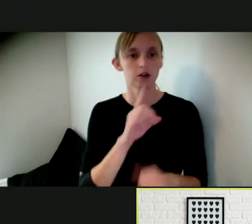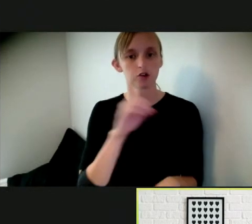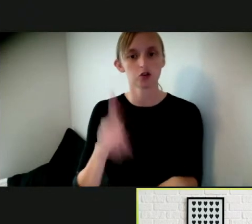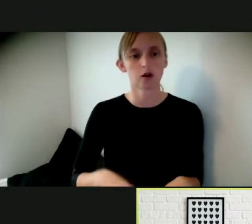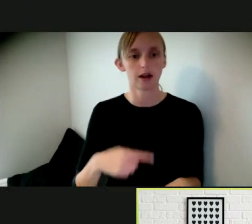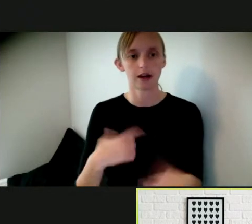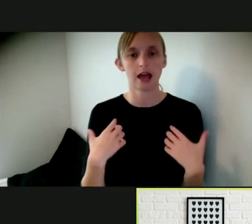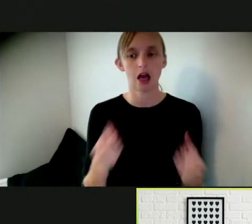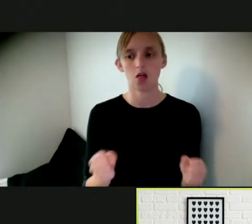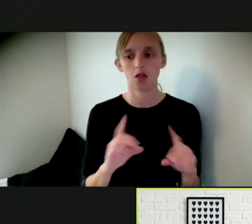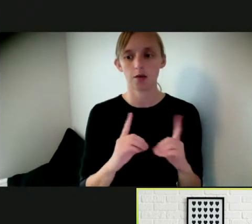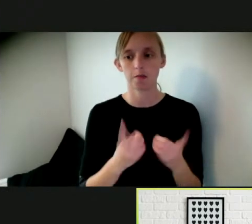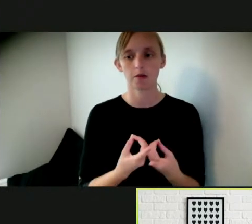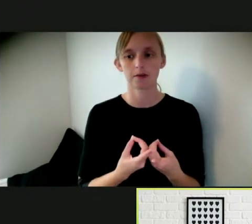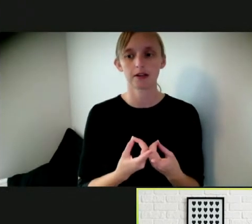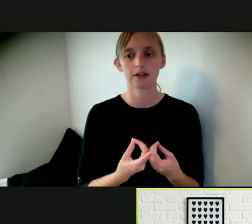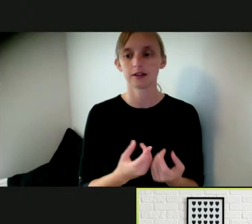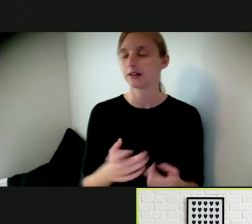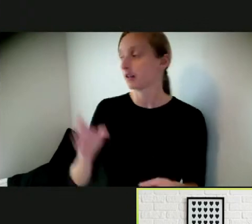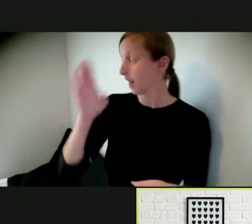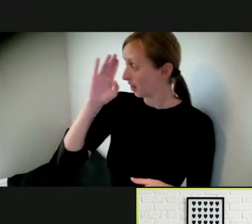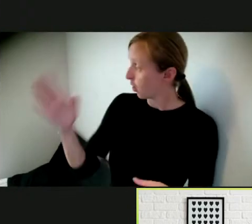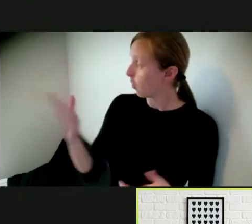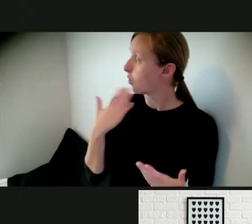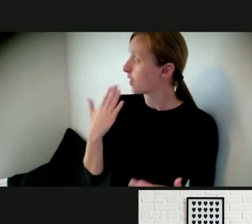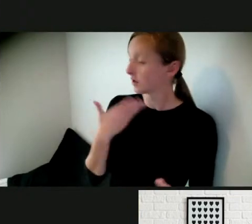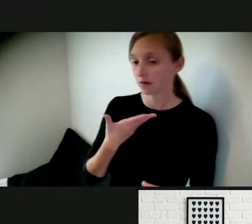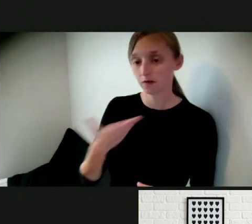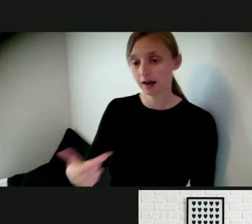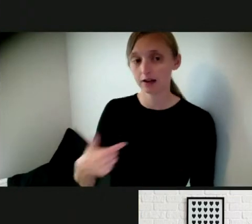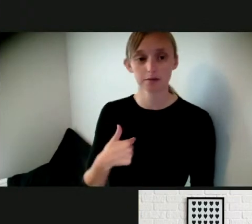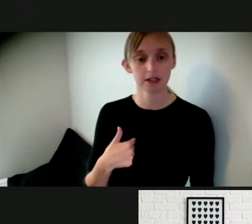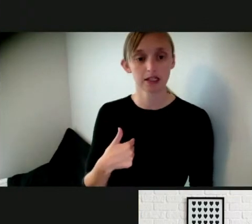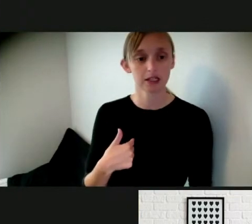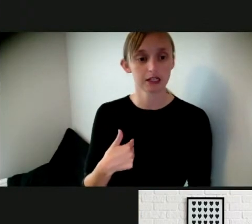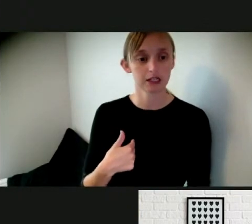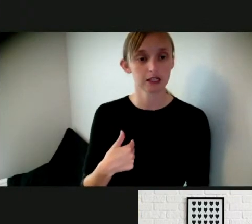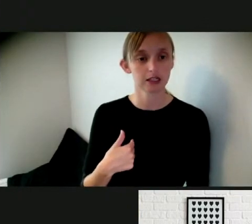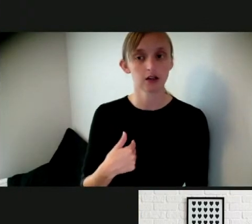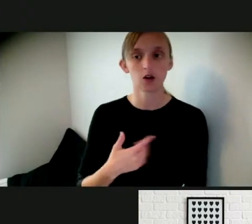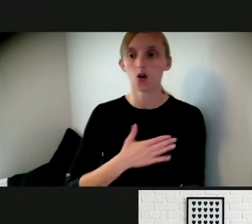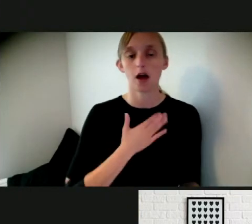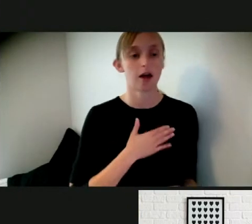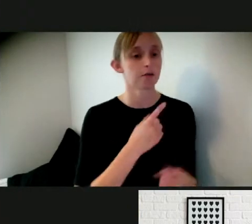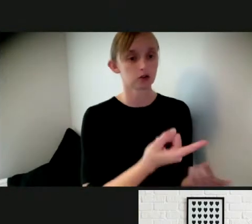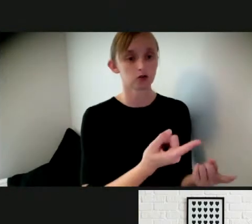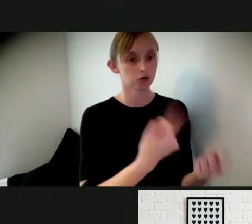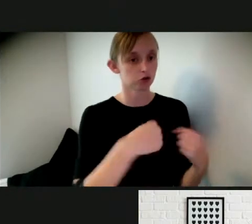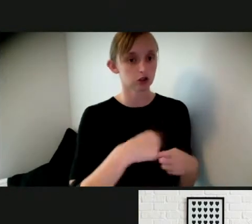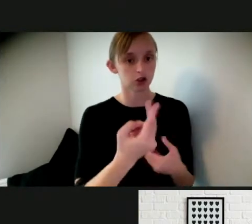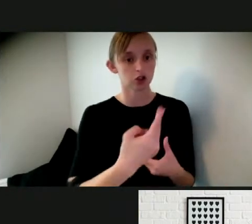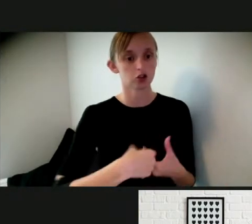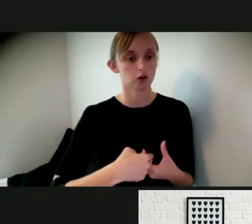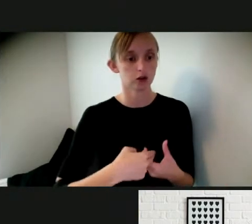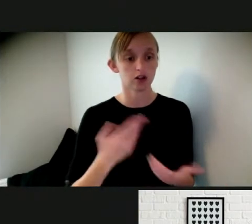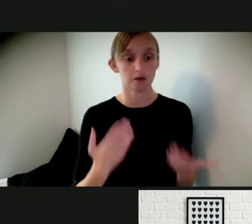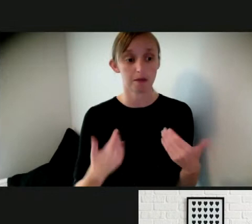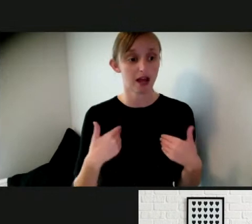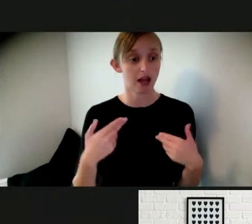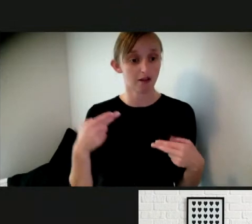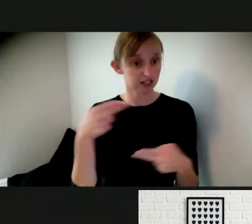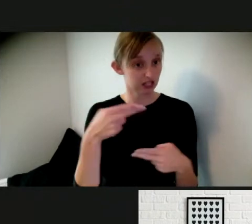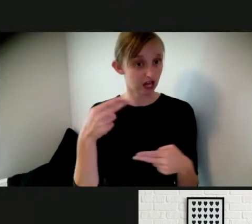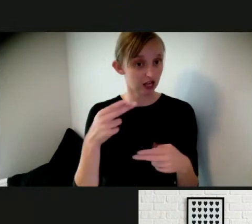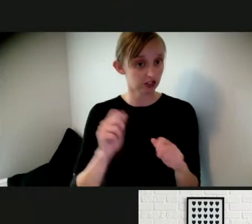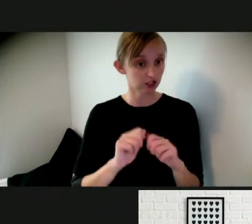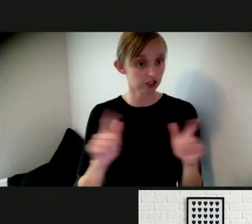Hi, thank you. Thank you so much for having me today. We're really pleased to have you. So you may have some slides to share,